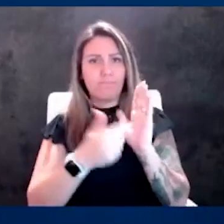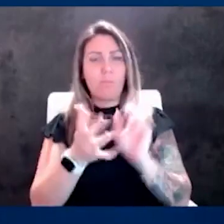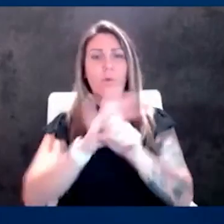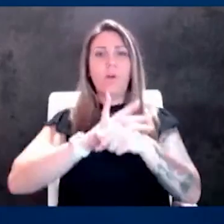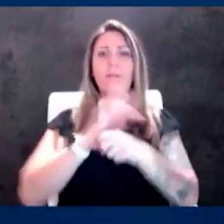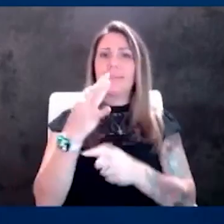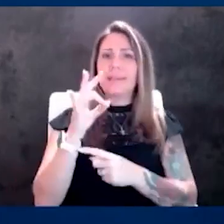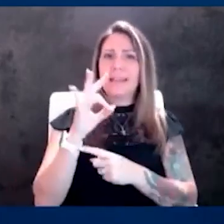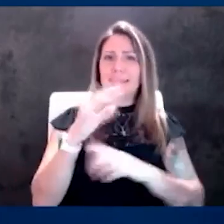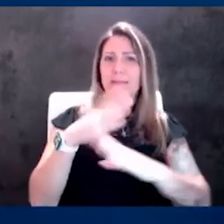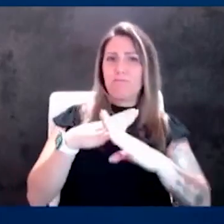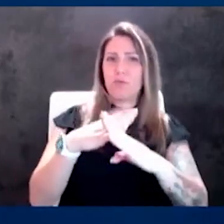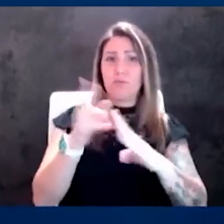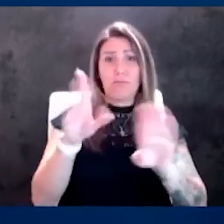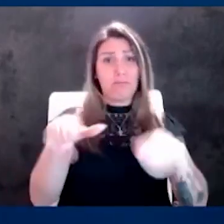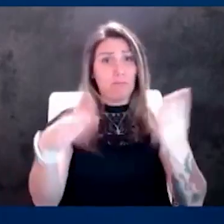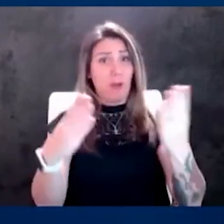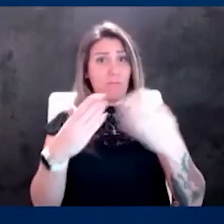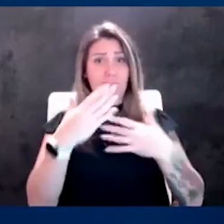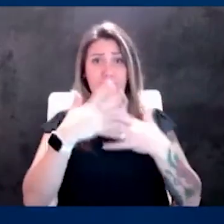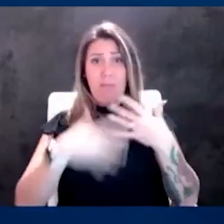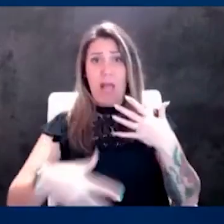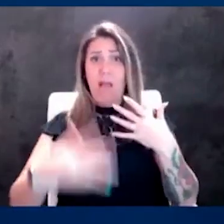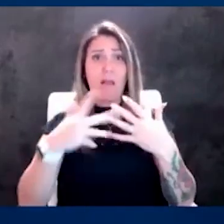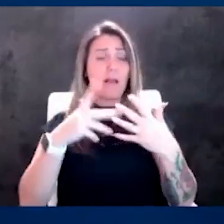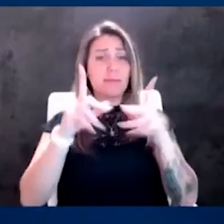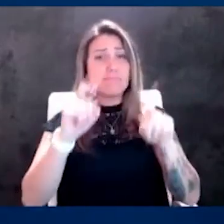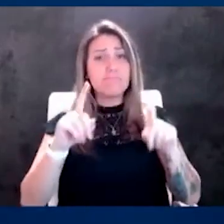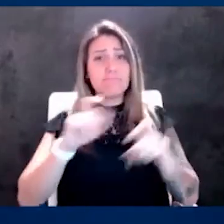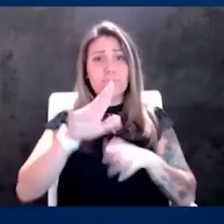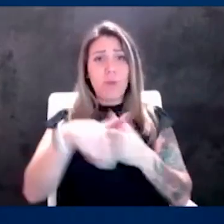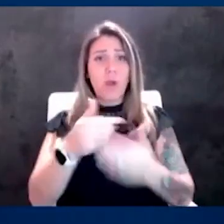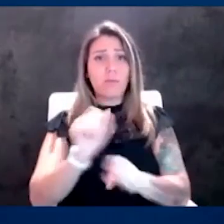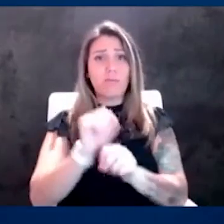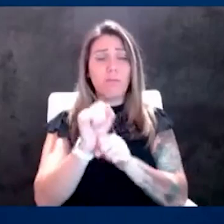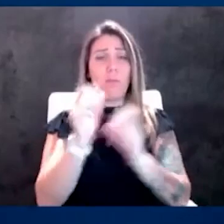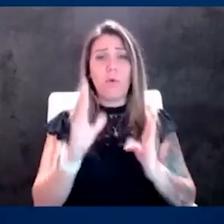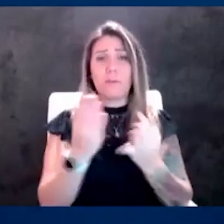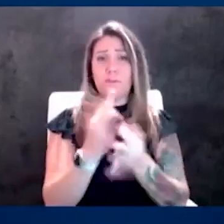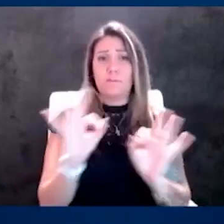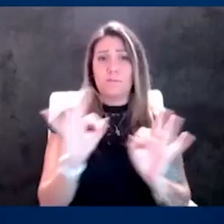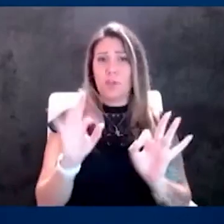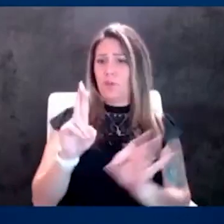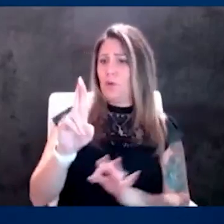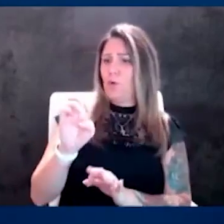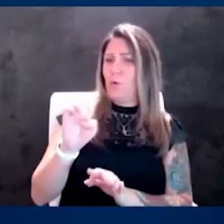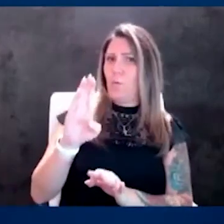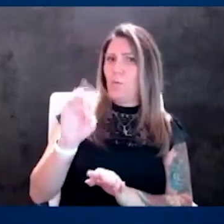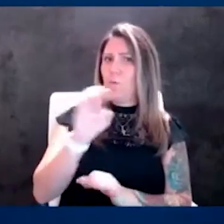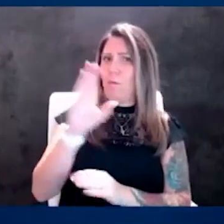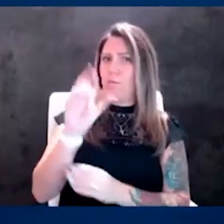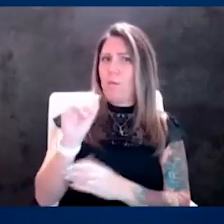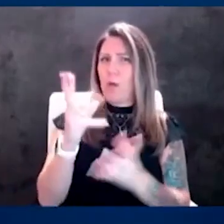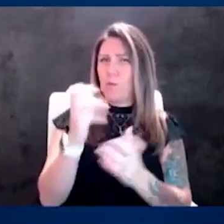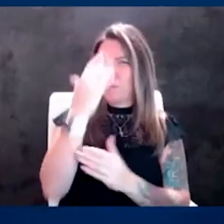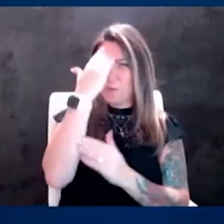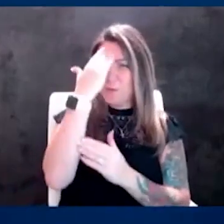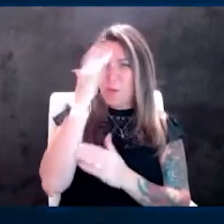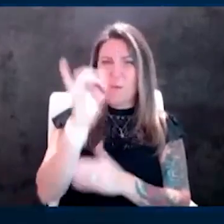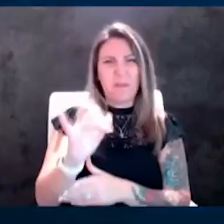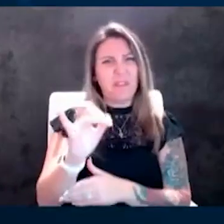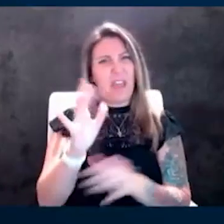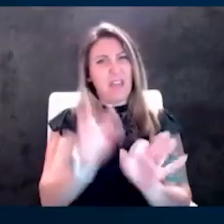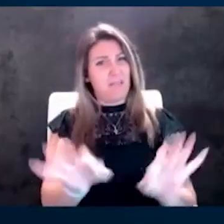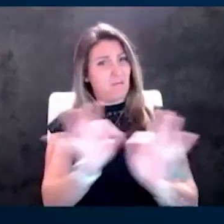he's offering this blood draw to all the employees for free. Rebecca wants to know, one, is this a viable resource for testing COVID-19